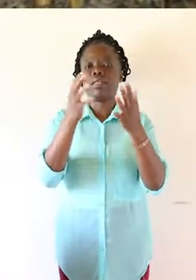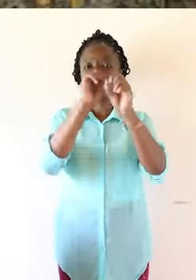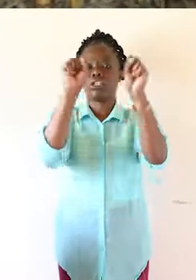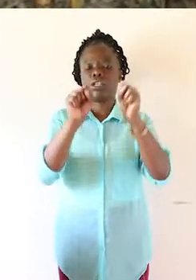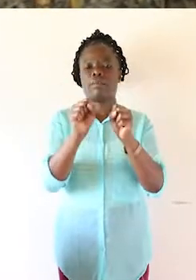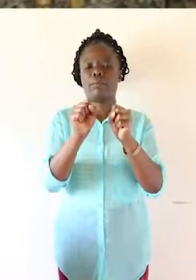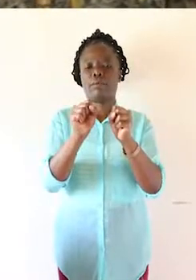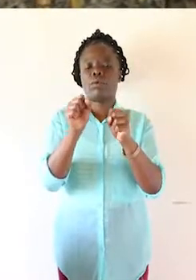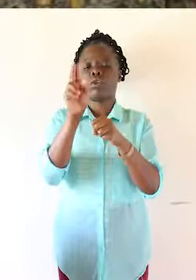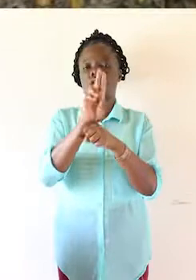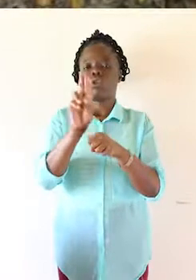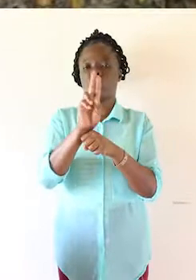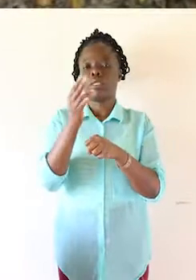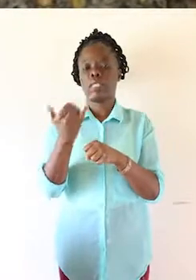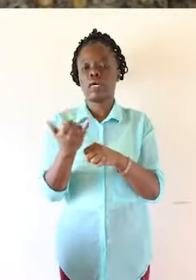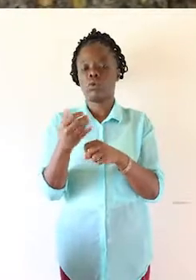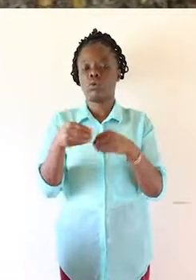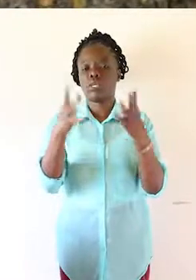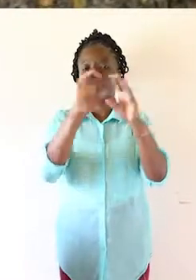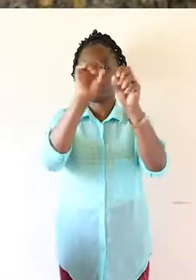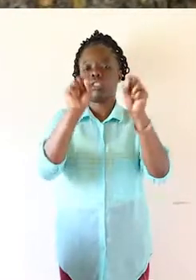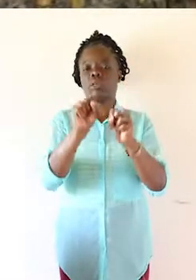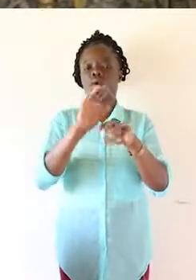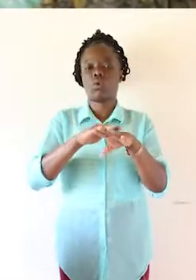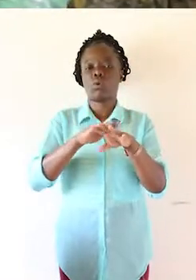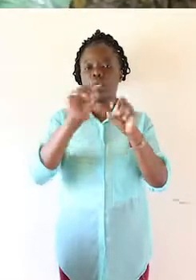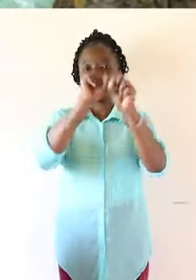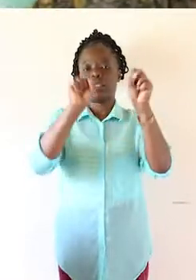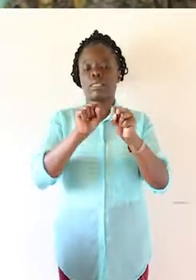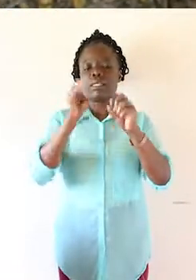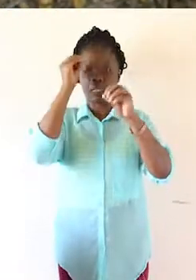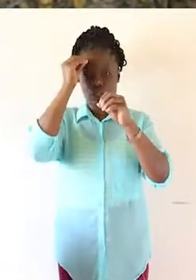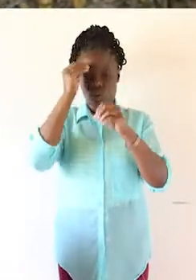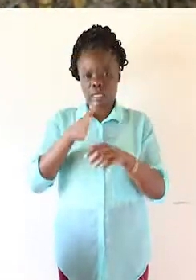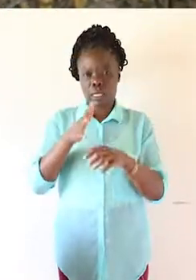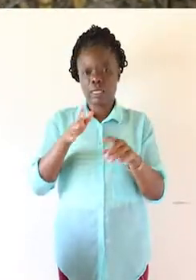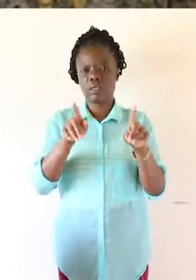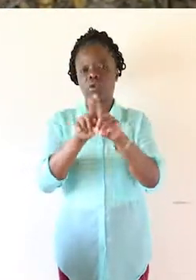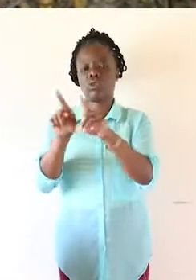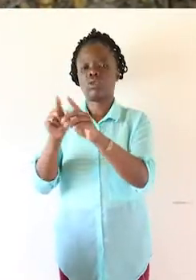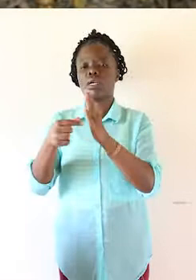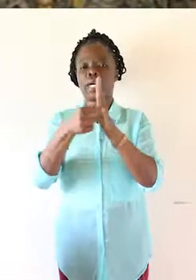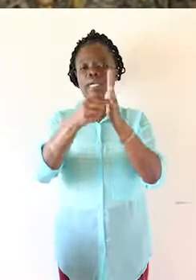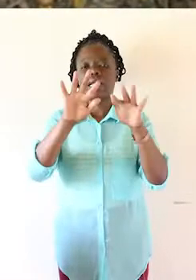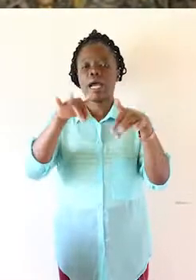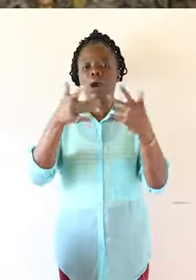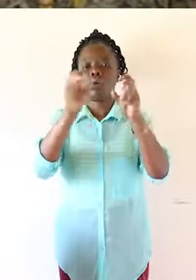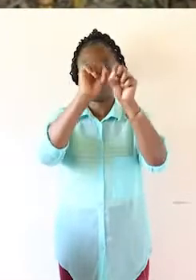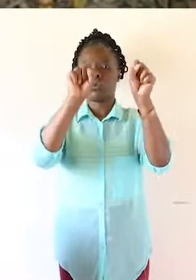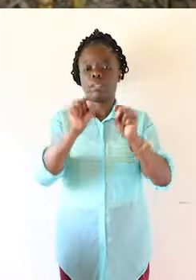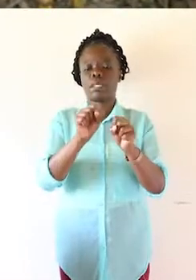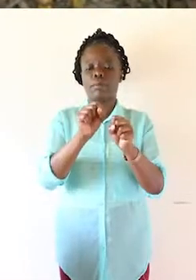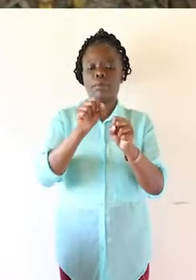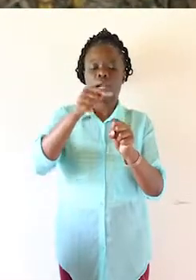shape. So use it now to give it a shape, a good shape now. The learner is also guided how